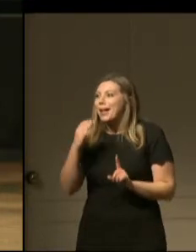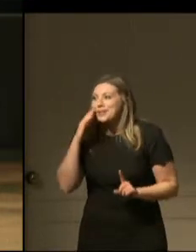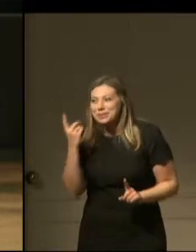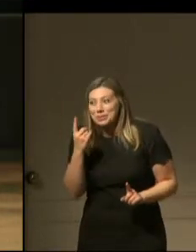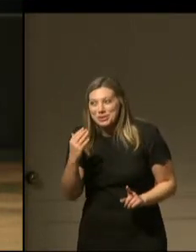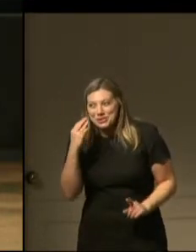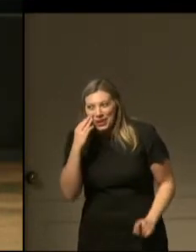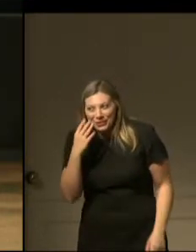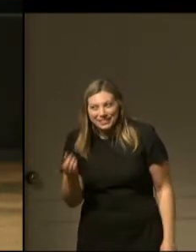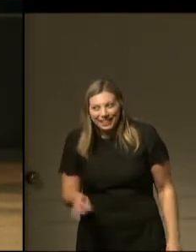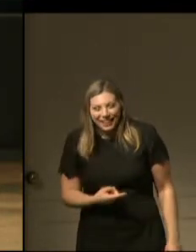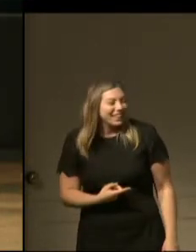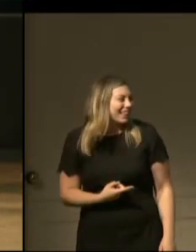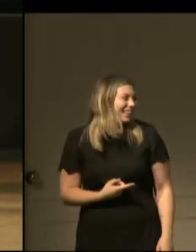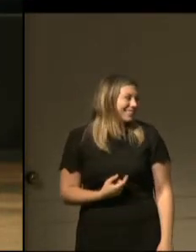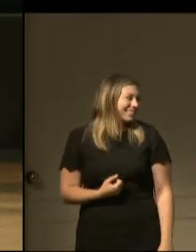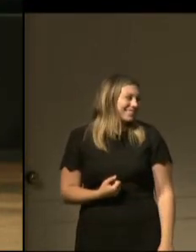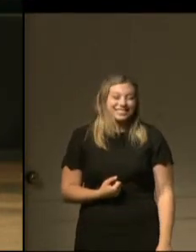does.